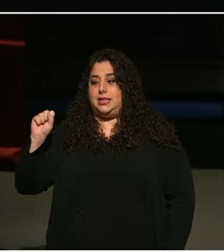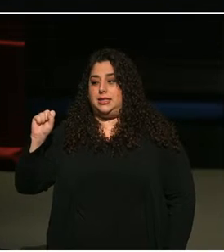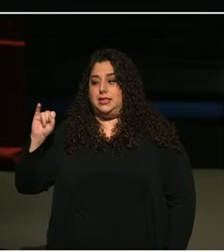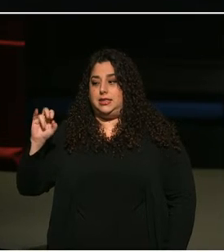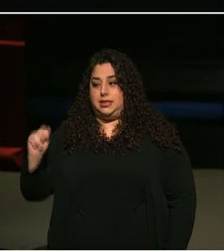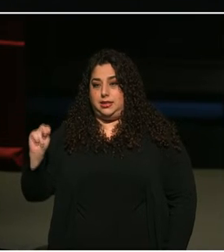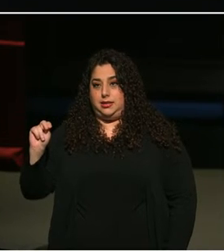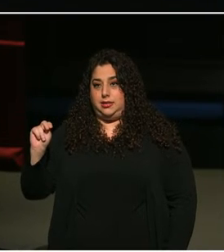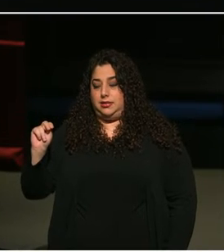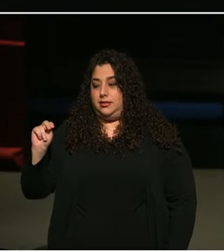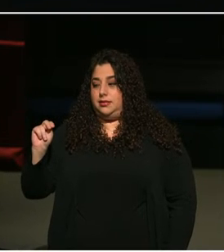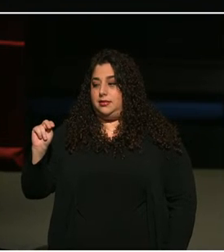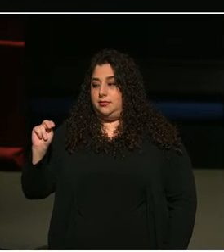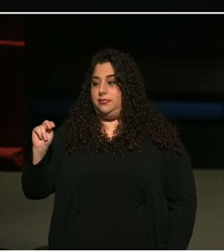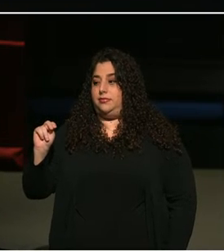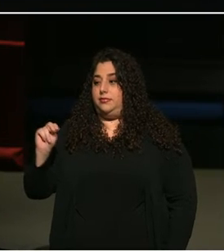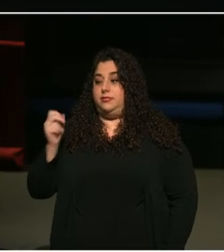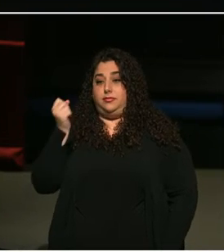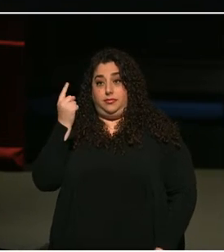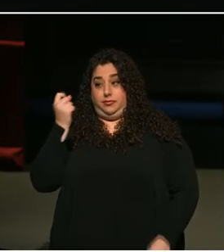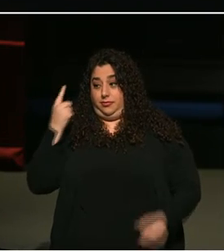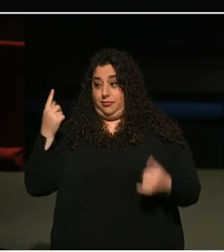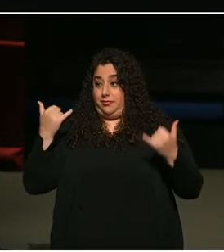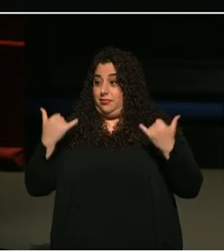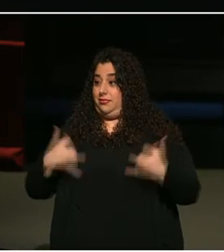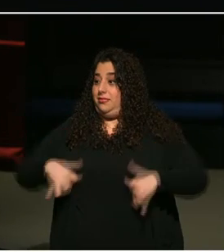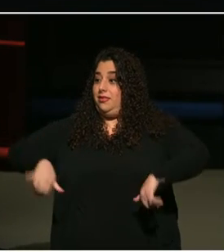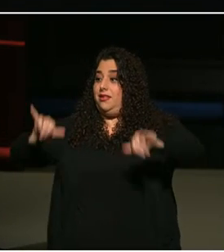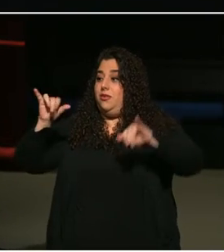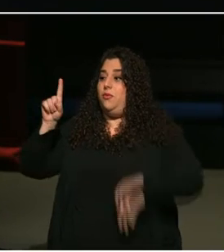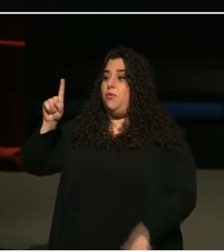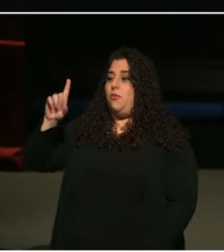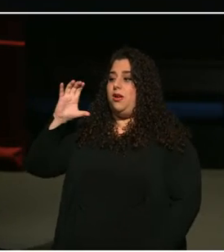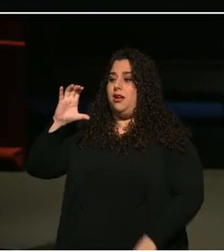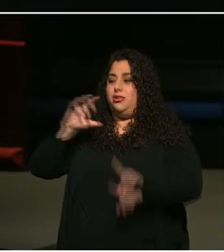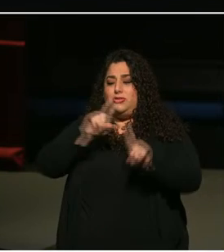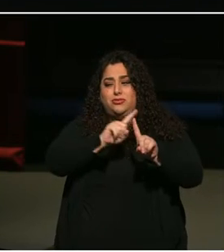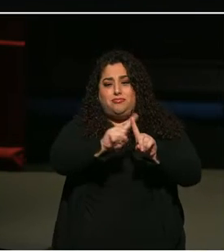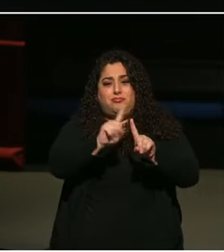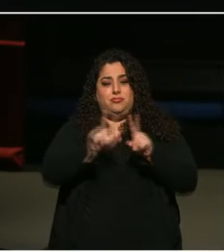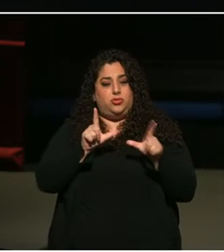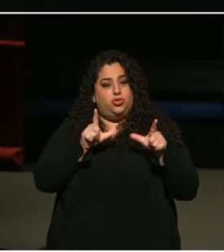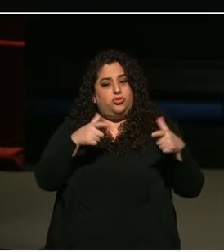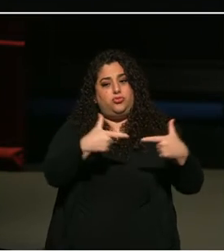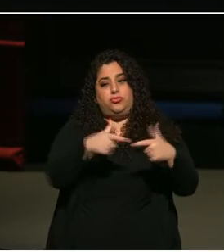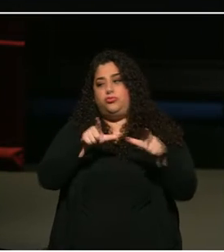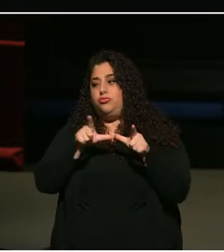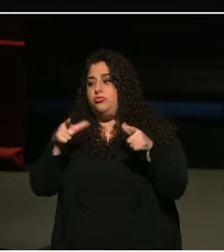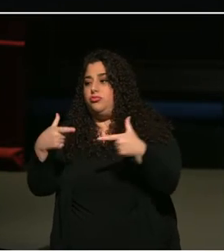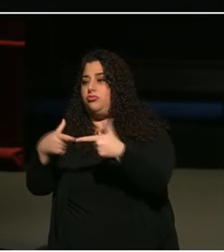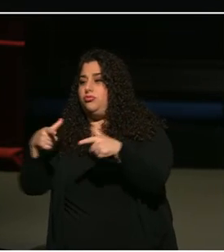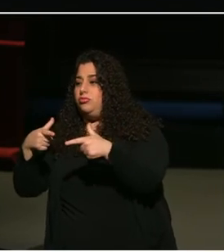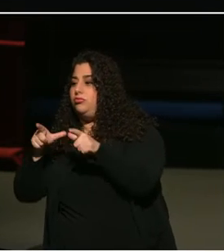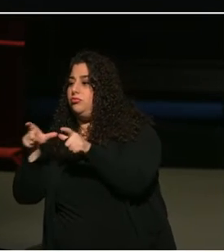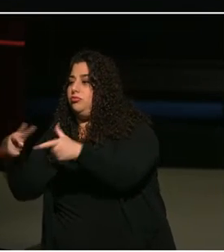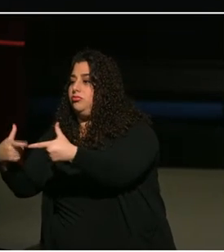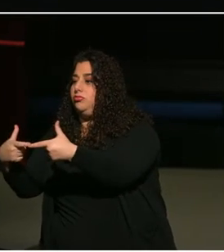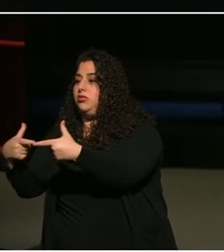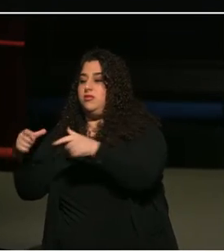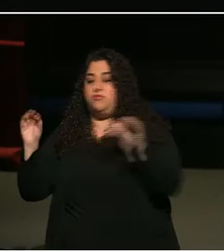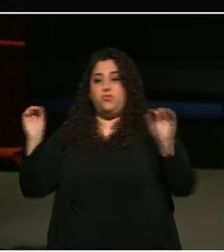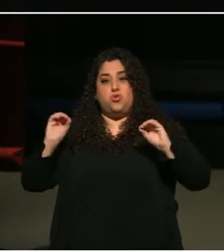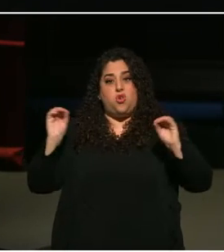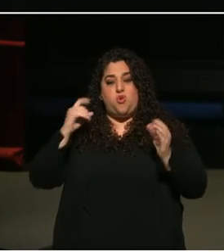over 100 tribes in California without the status of federal recognition. Our Tongva